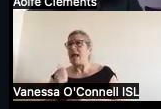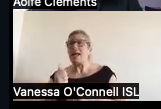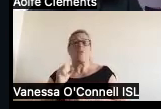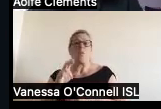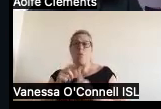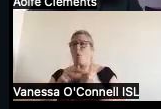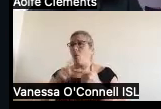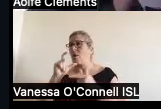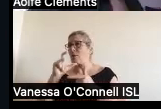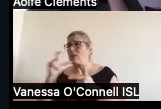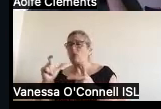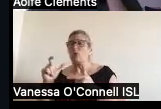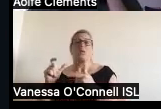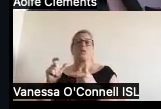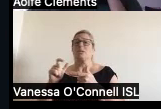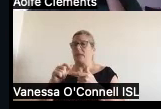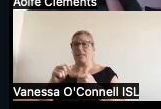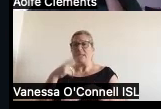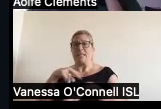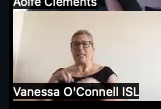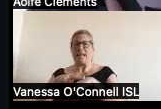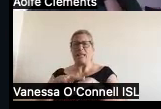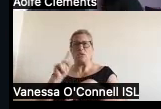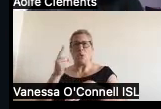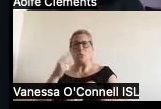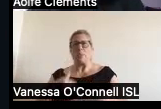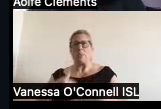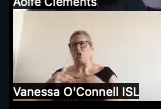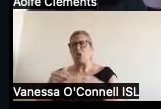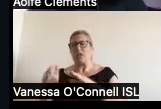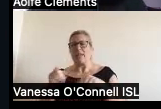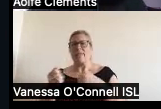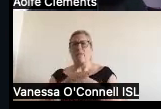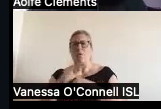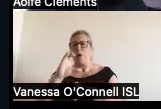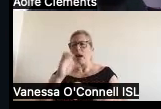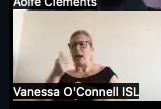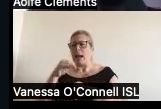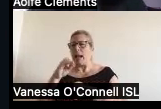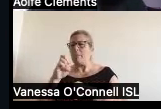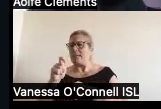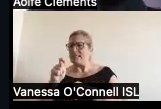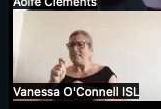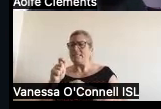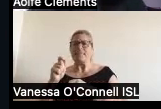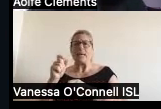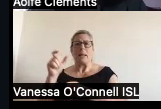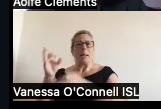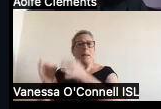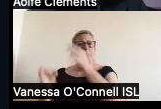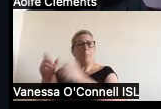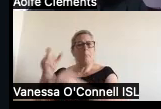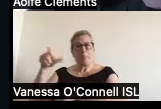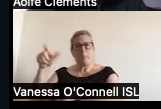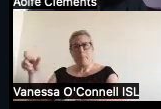at the national level, there's only maternity leave for cabinet politicians, so that wouldn't include any